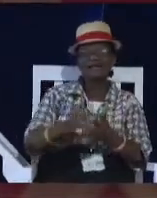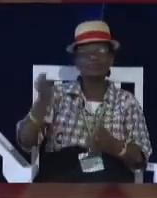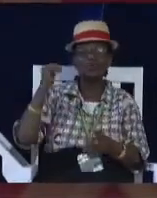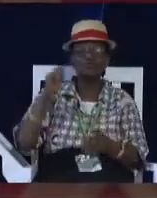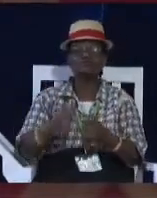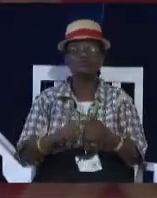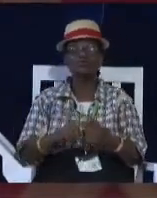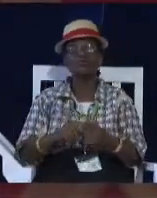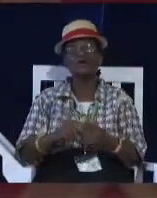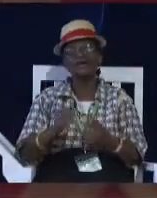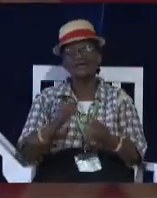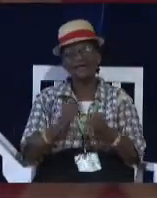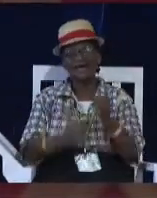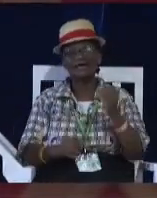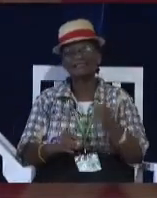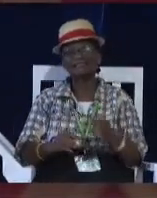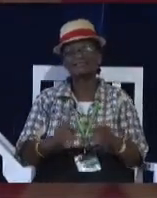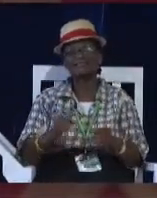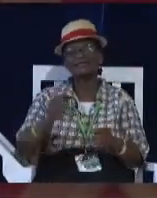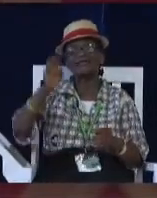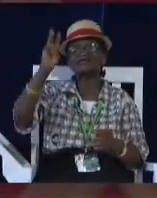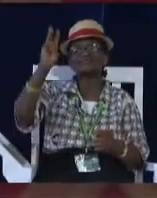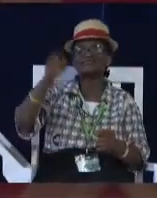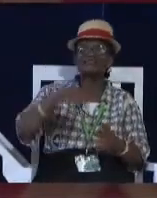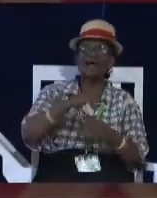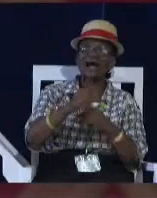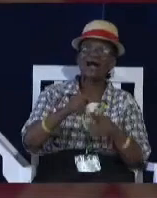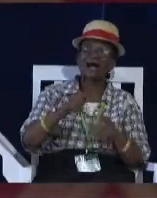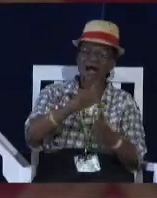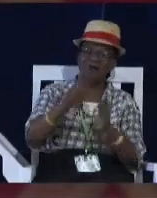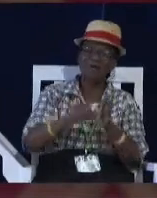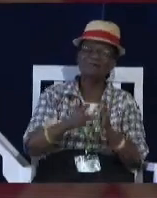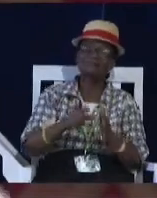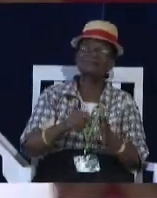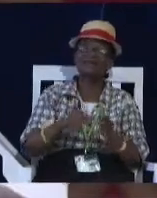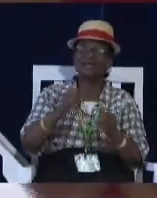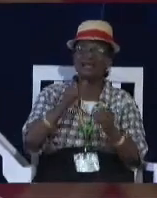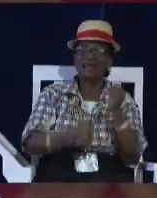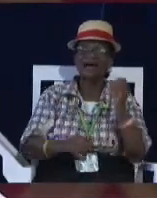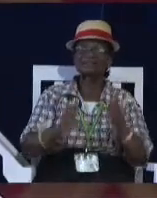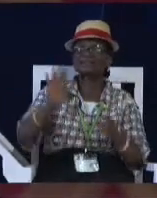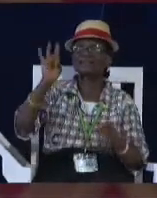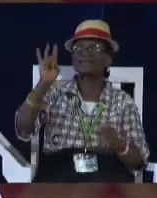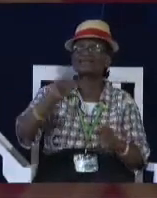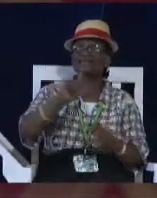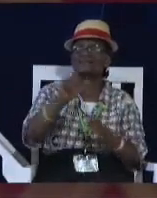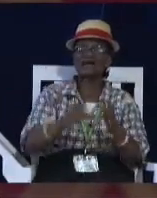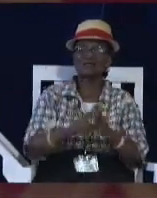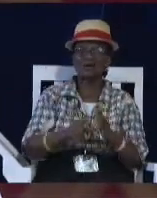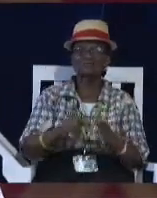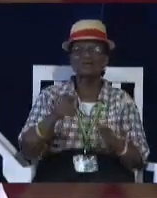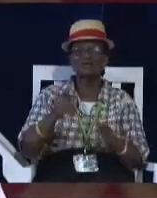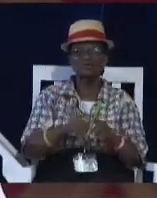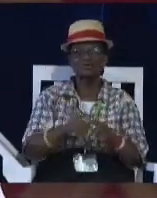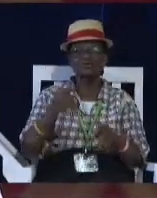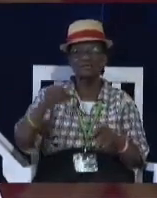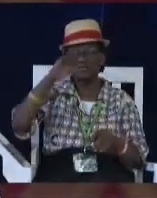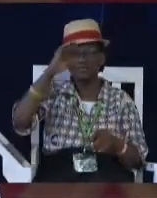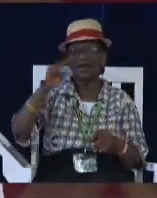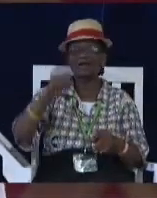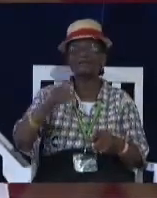8 hours. So he said, I can't forget this man. But the man now went to the same doctor on